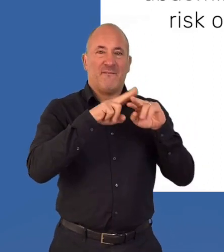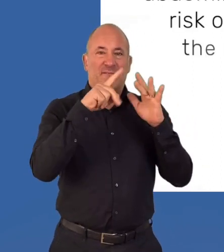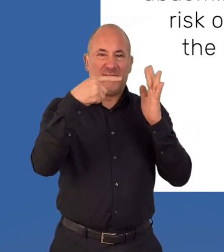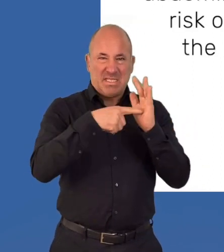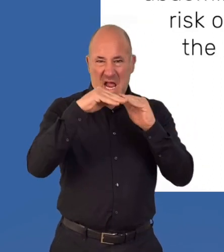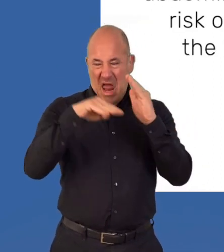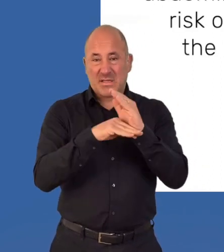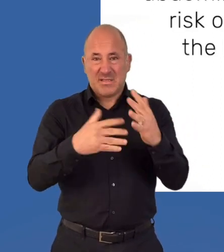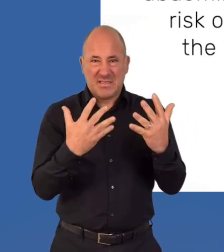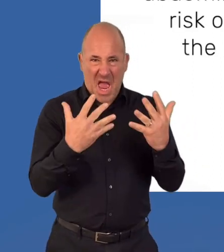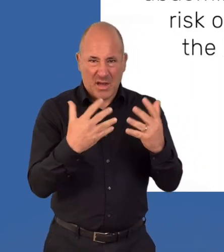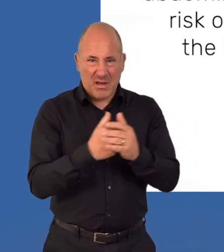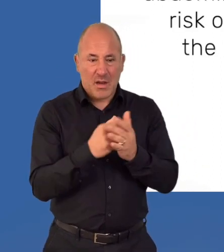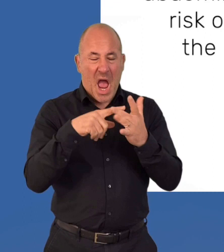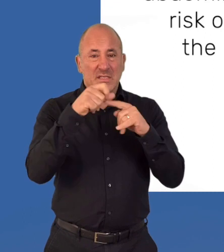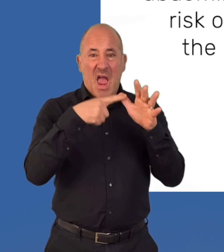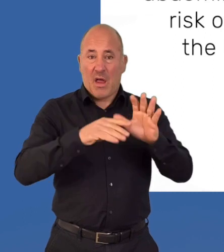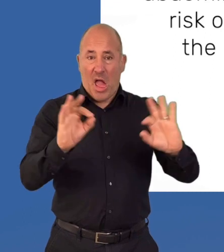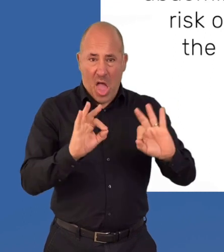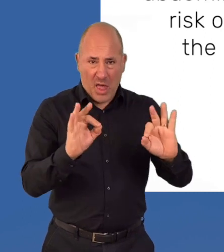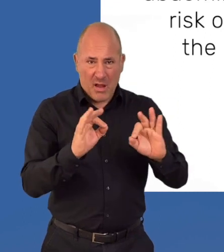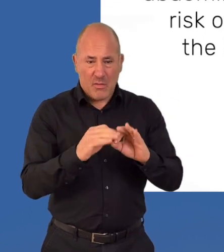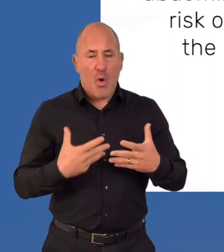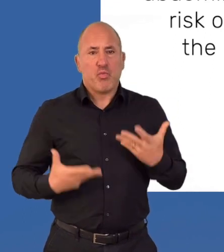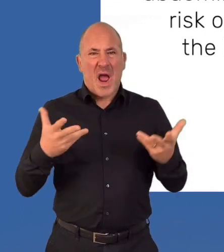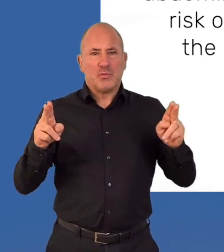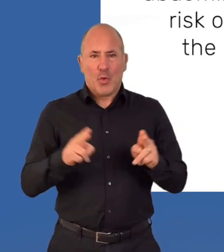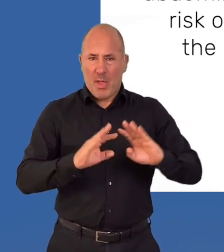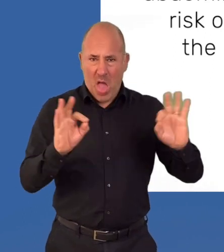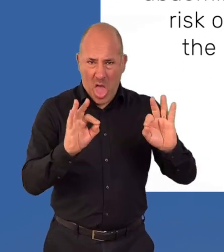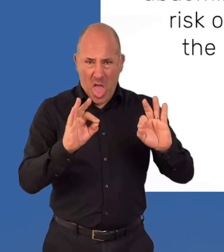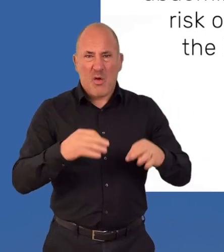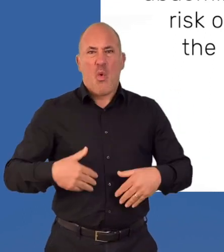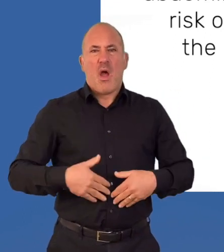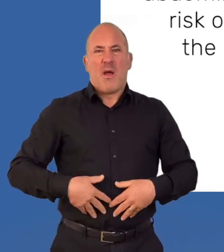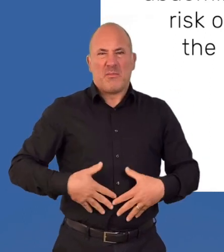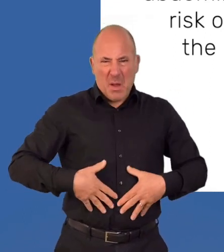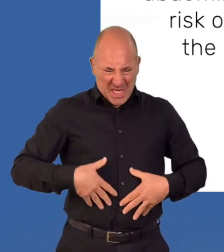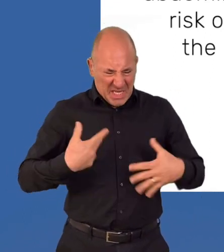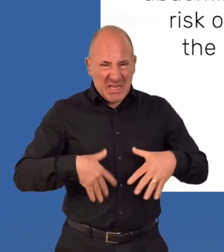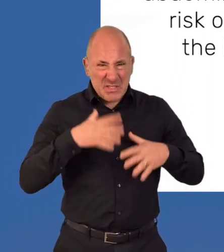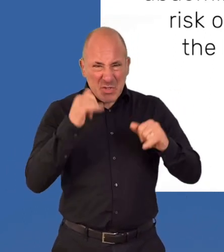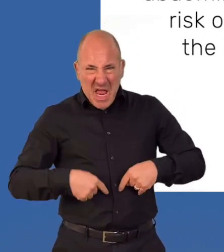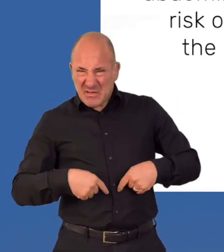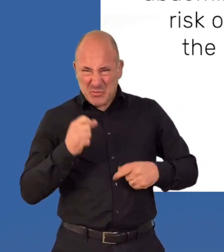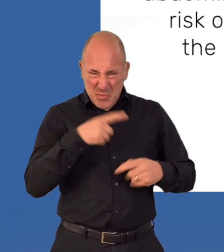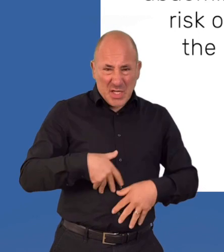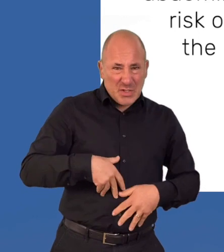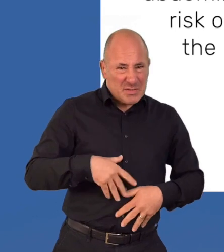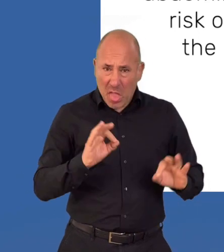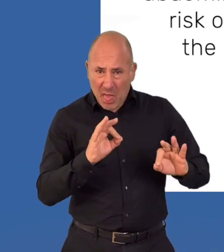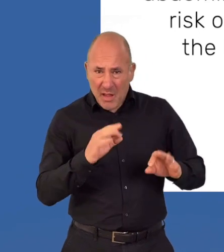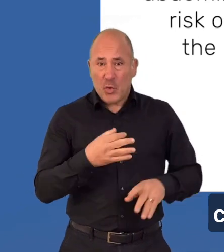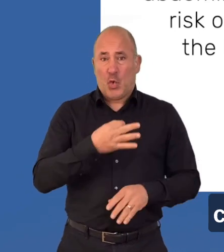FIT less than 10, without IDA or weight loss or abnormal abdominal rectal examination, have a risk